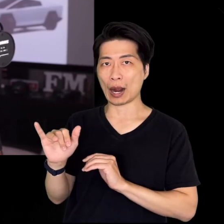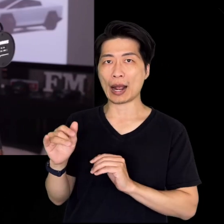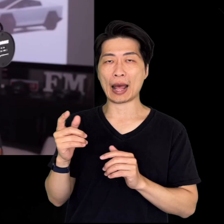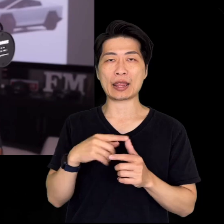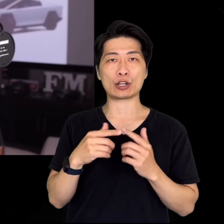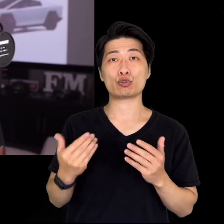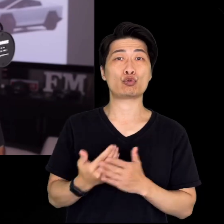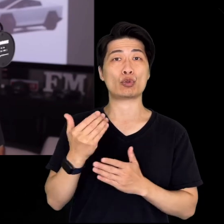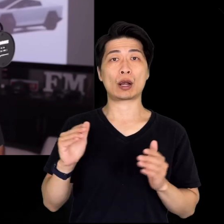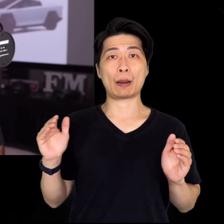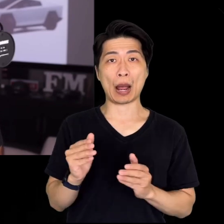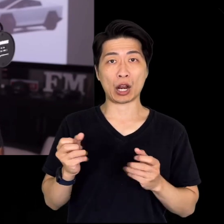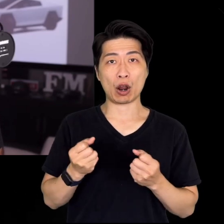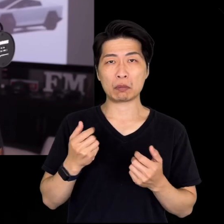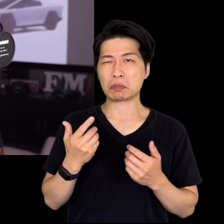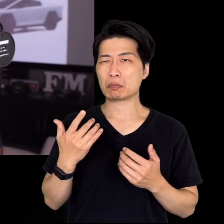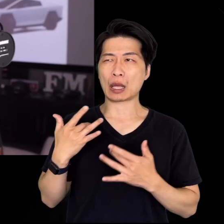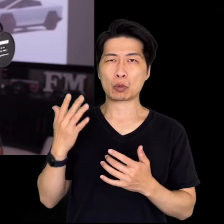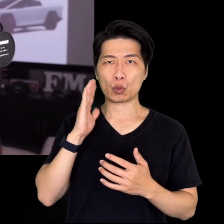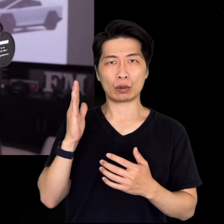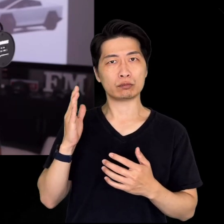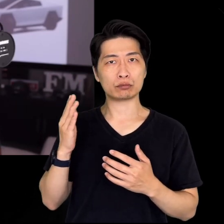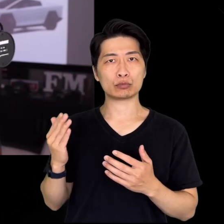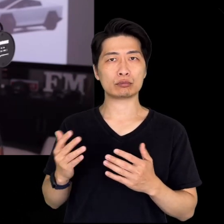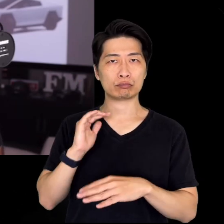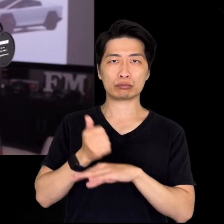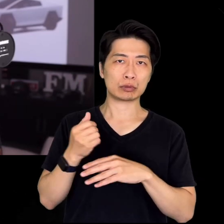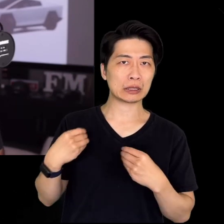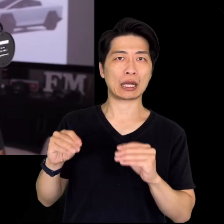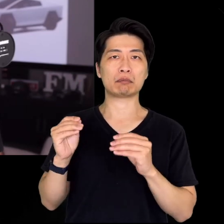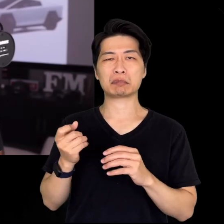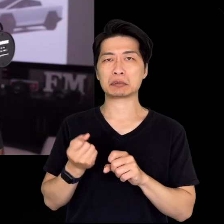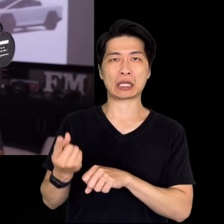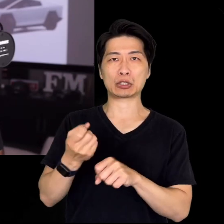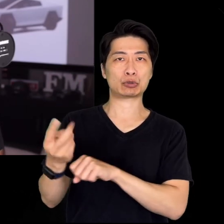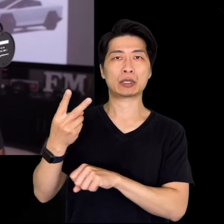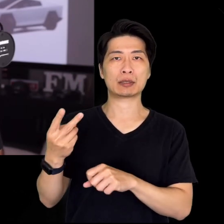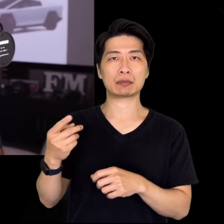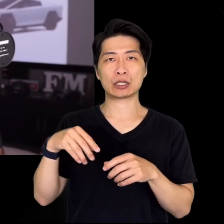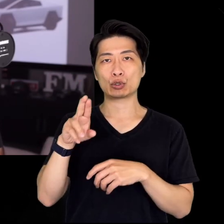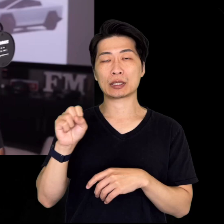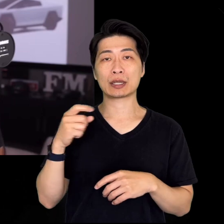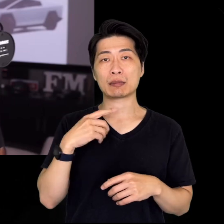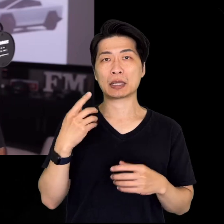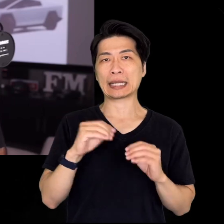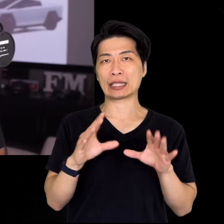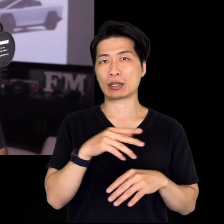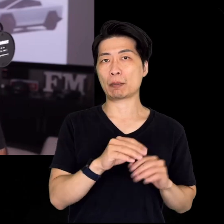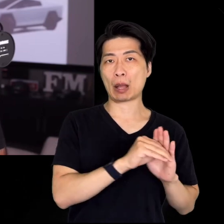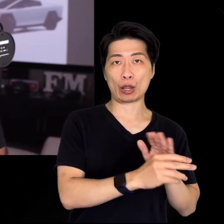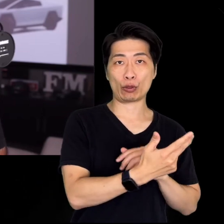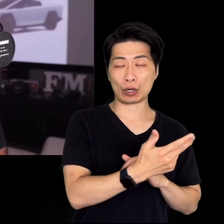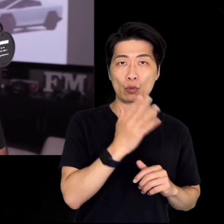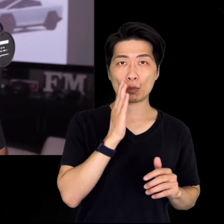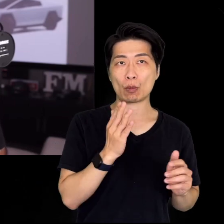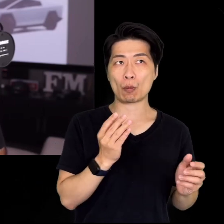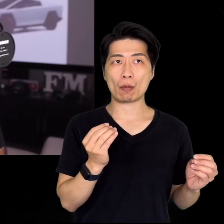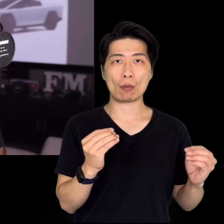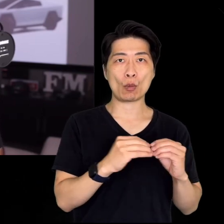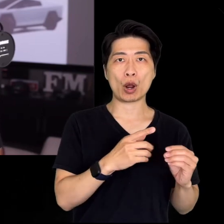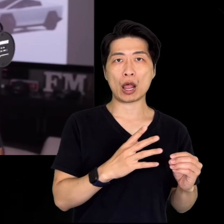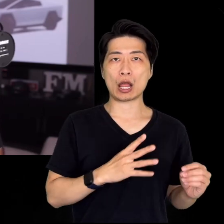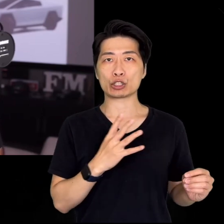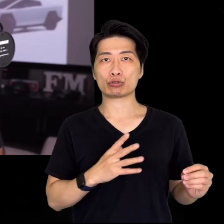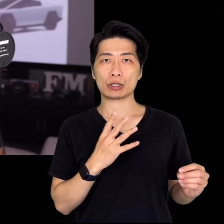Y and its upcoming compact car that's likely to launch in the next year or two in the US market. I think it's becoming clear that the Model 3 is going to